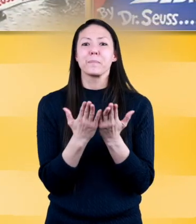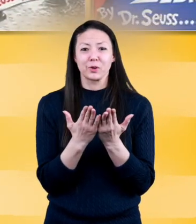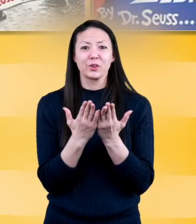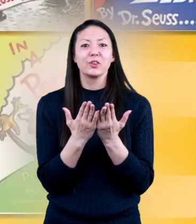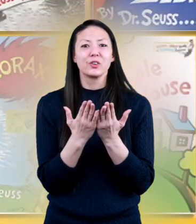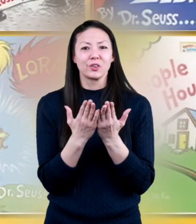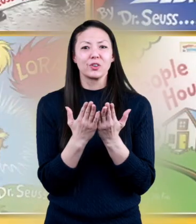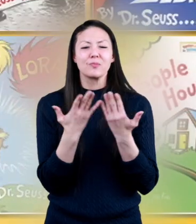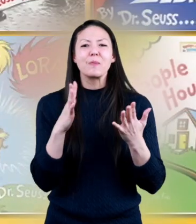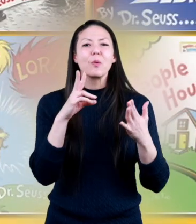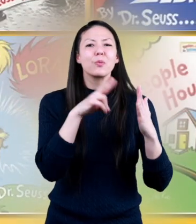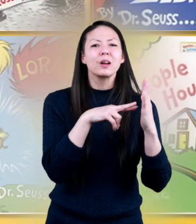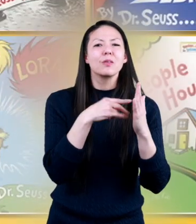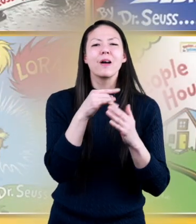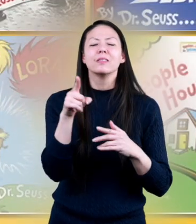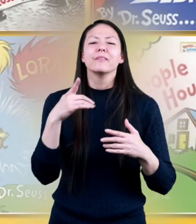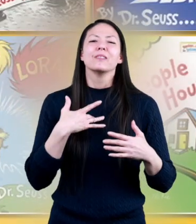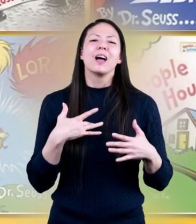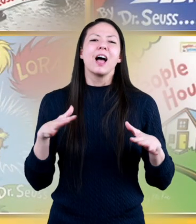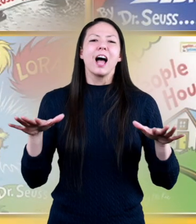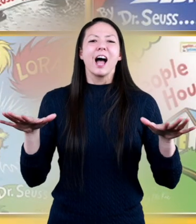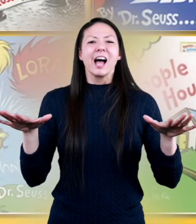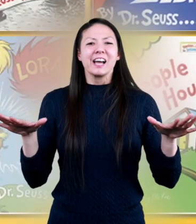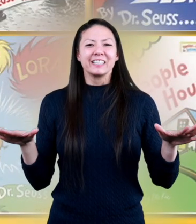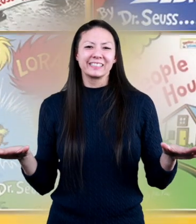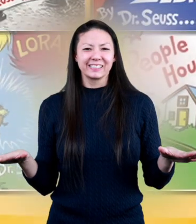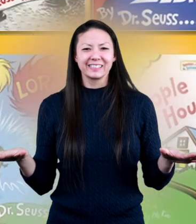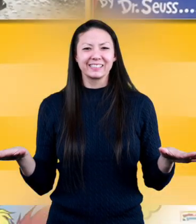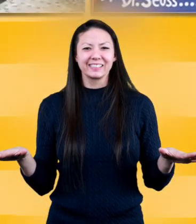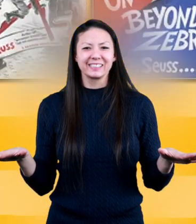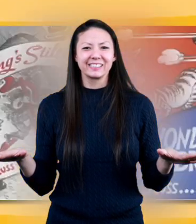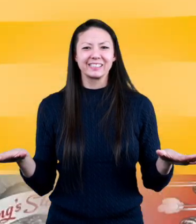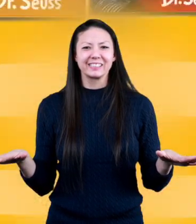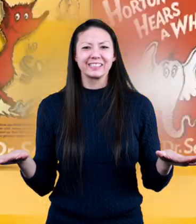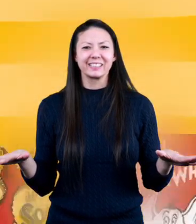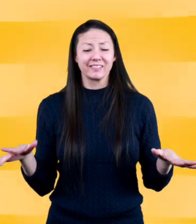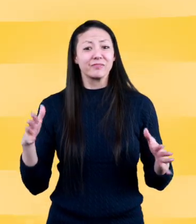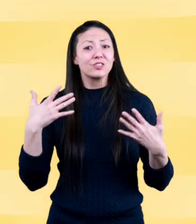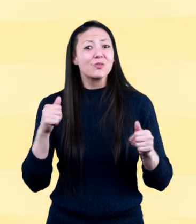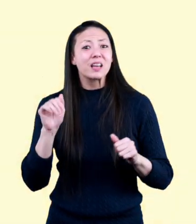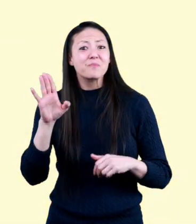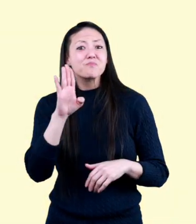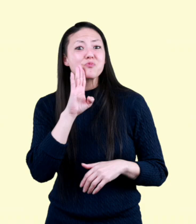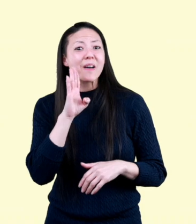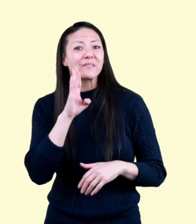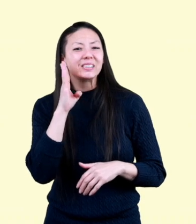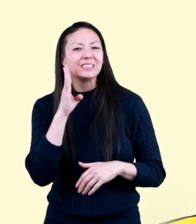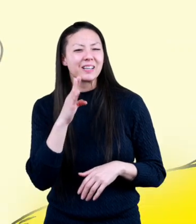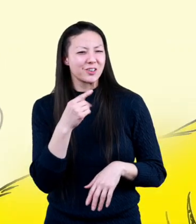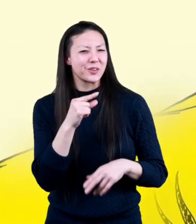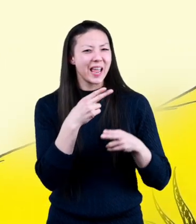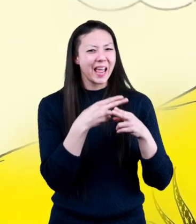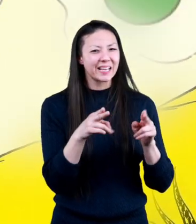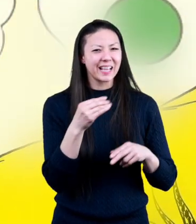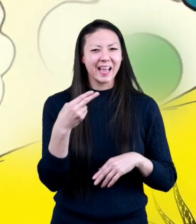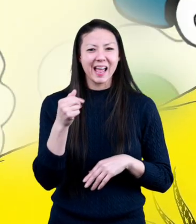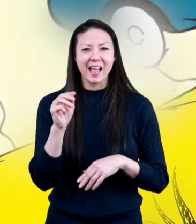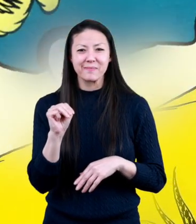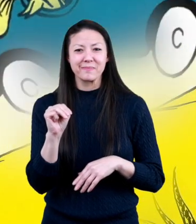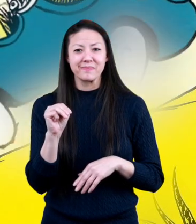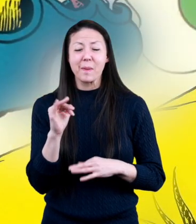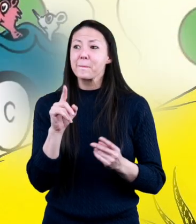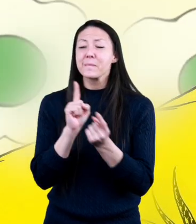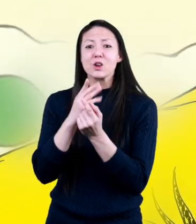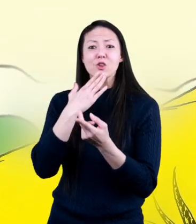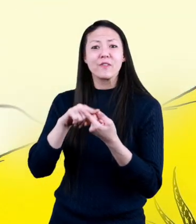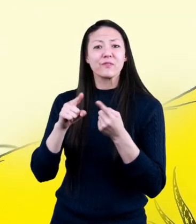60 books. You've probably read one in a cozy nook. Have you tried his breakfast of green eggs and ham? Or